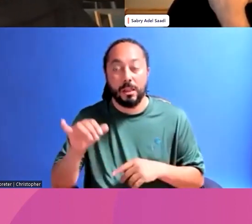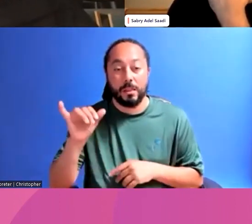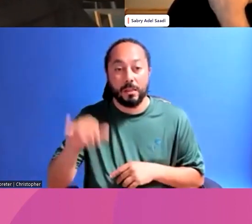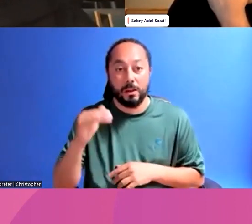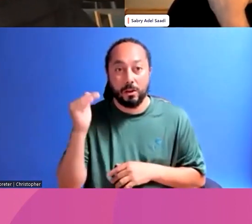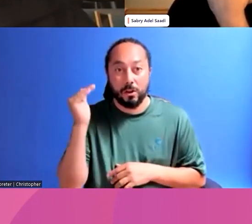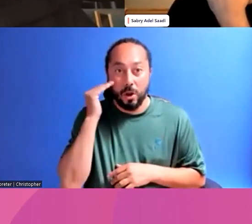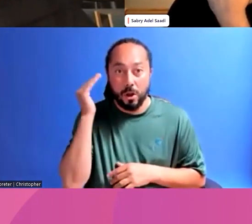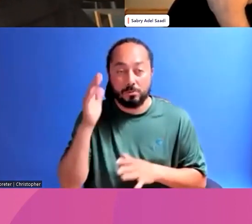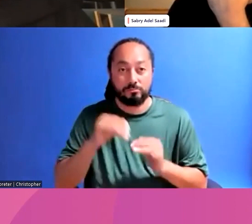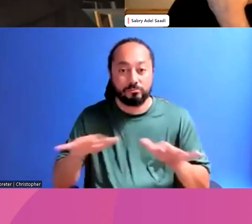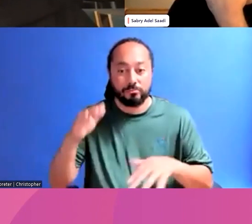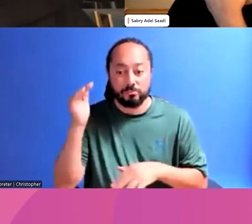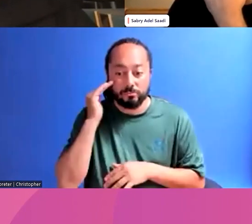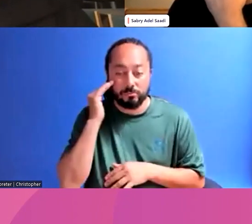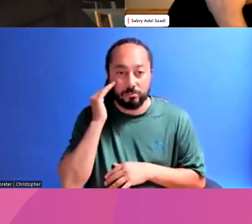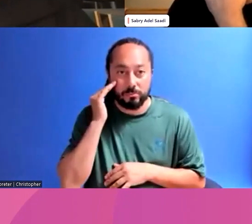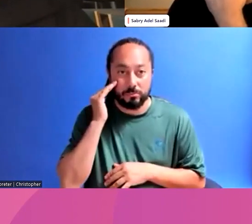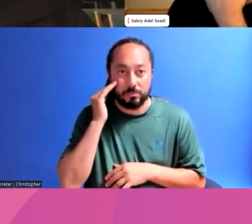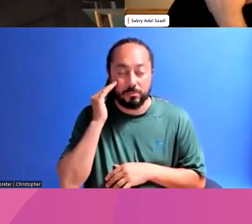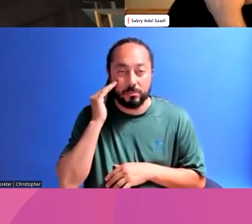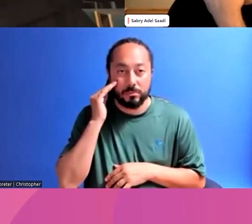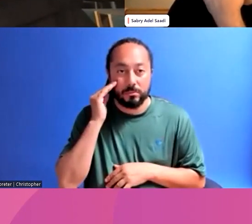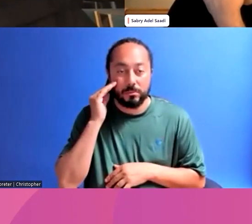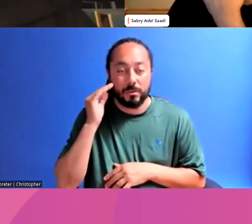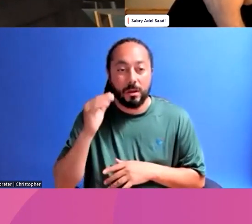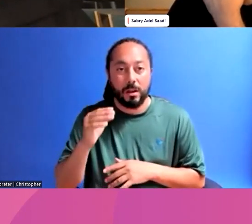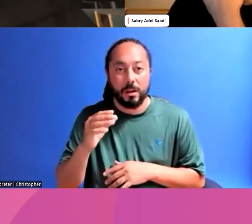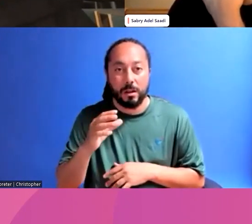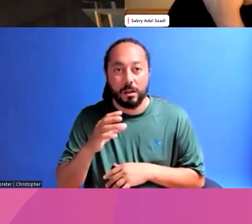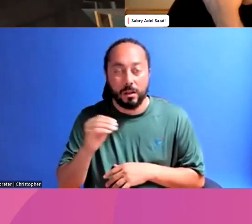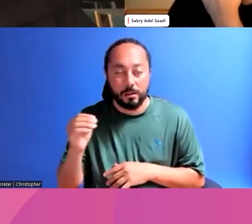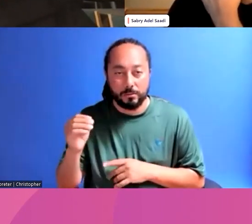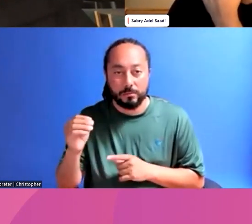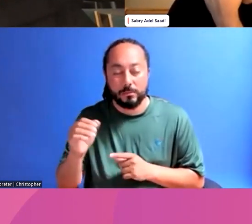knowledge would be essentially like the other end of it. And so